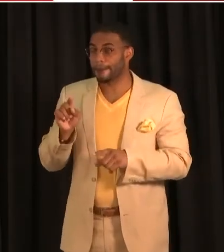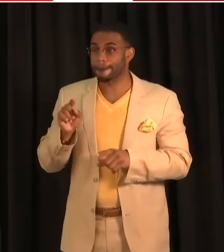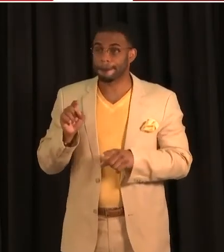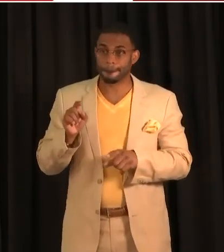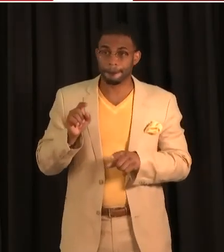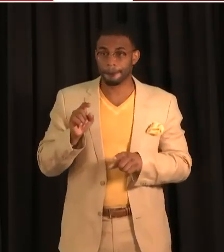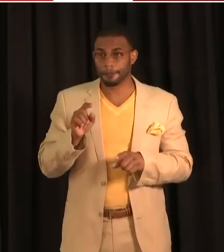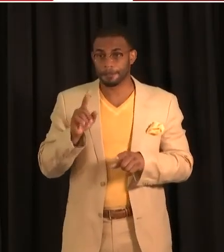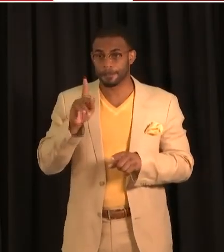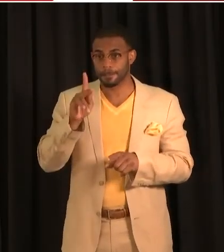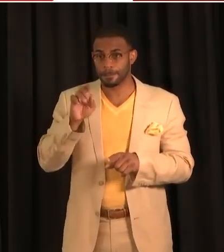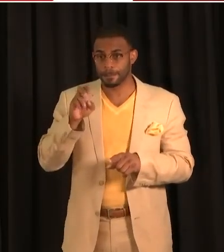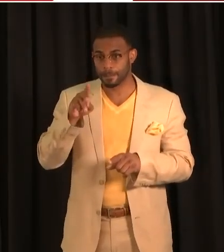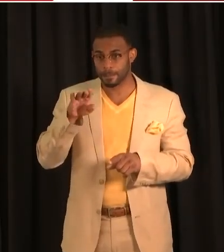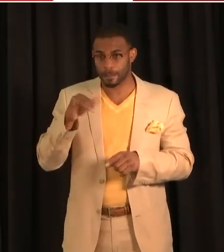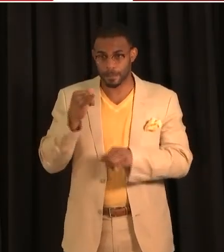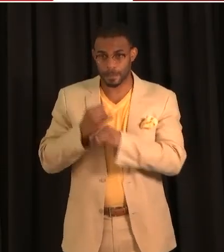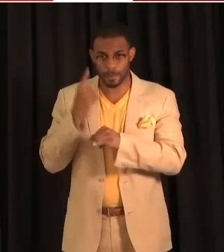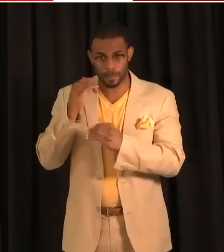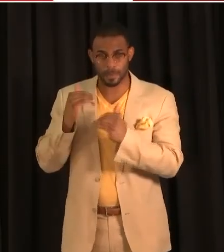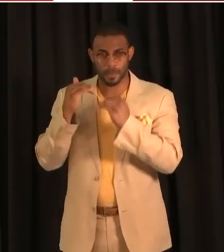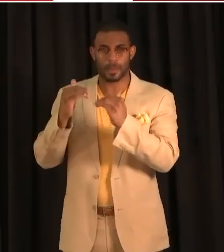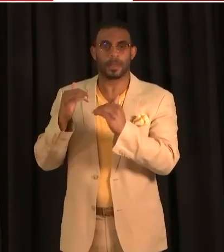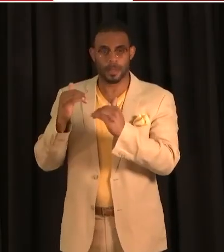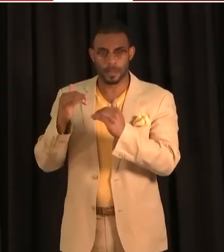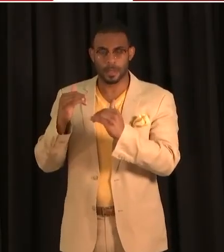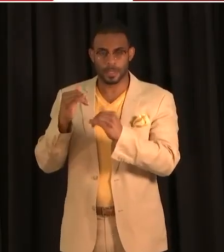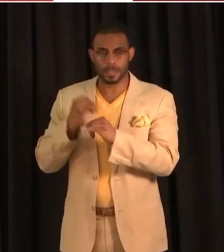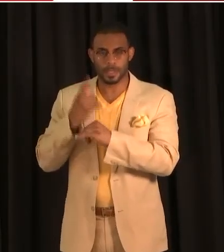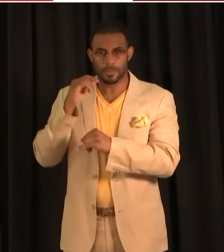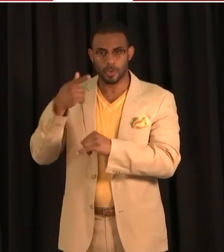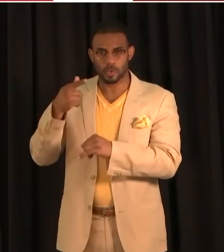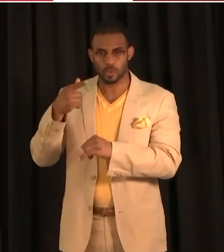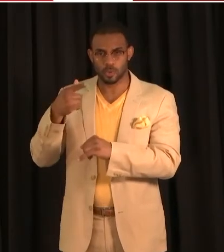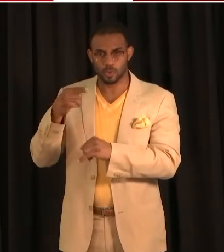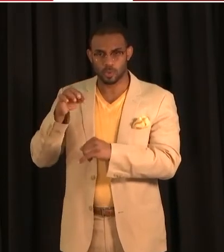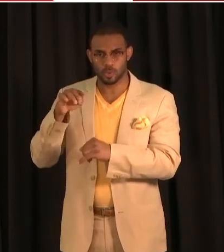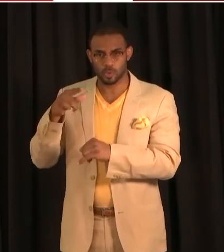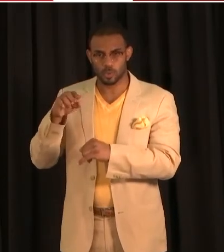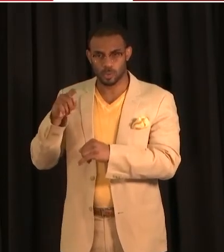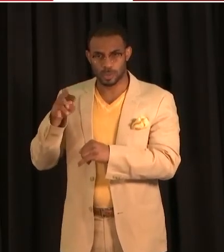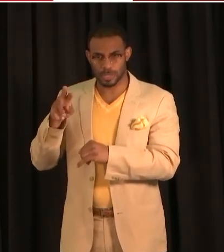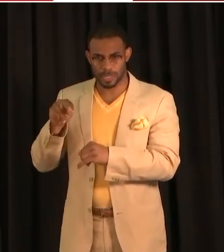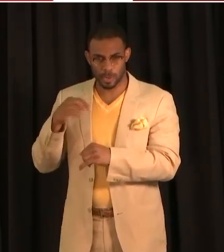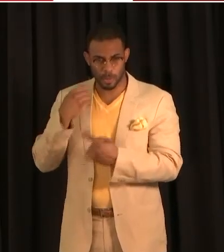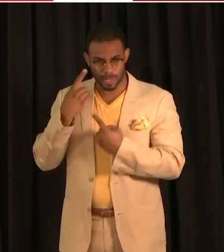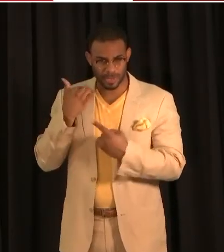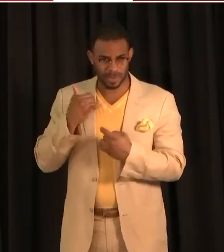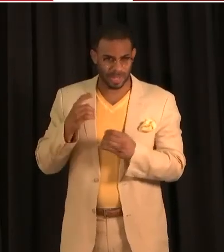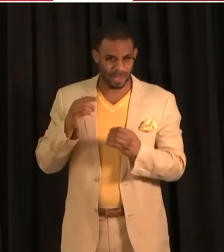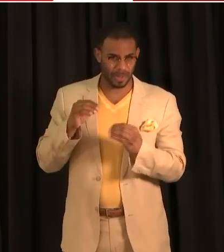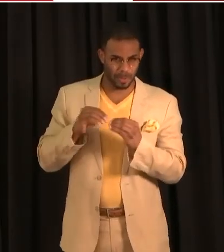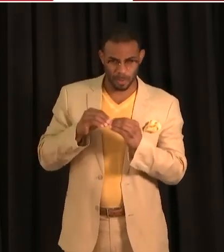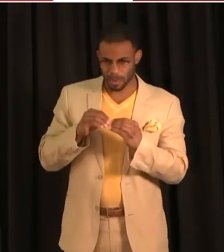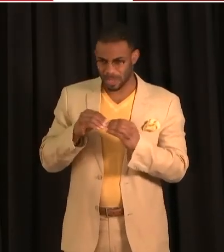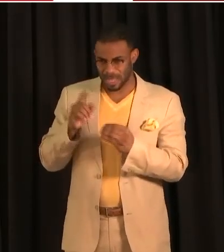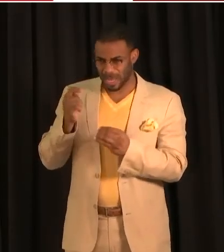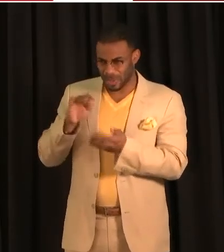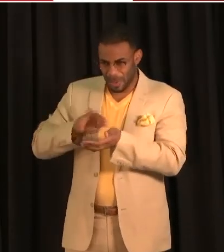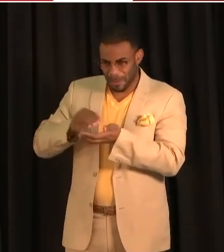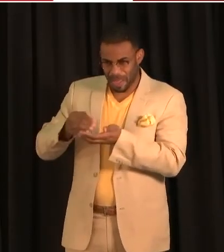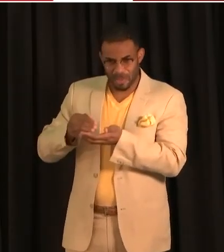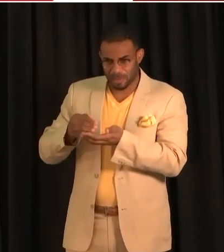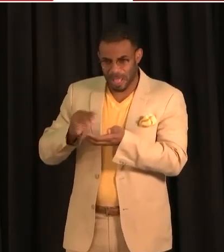as the Kennedy Institute of Bioethics at Georgetown, to determine if, since we're getting a little amount of vaccine, how